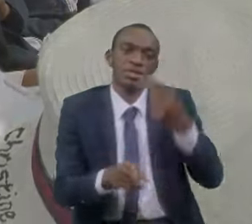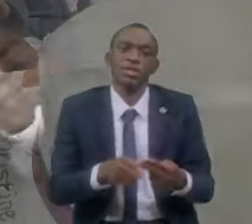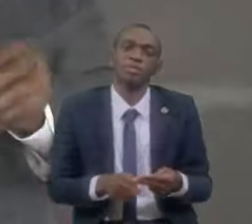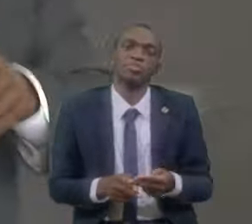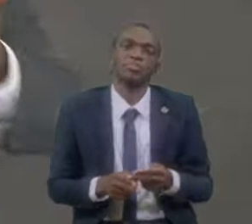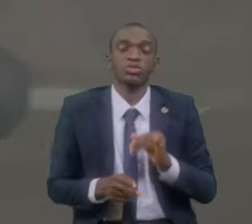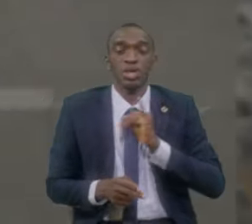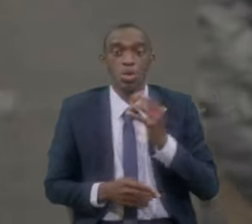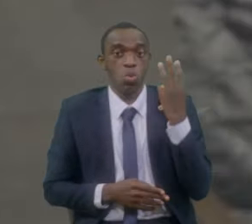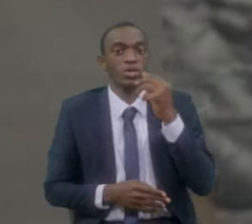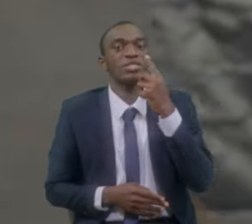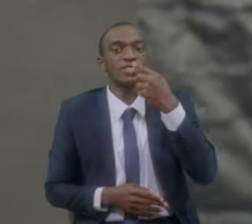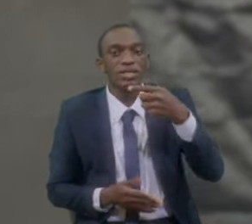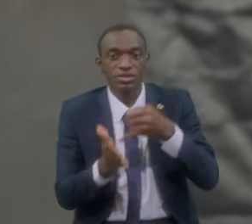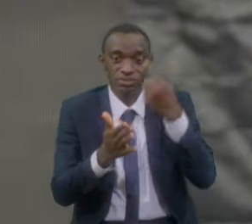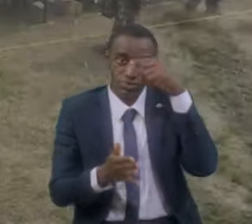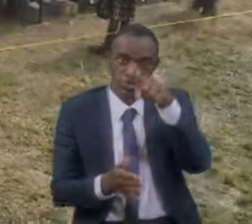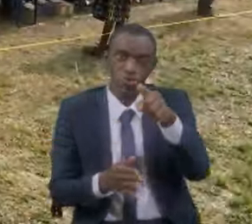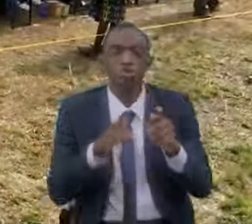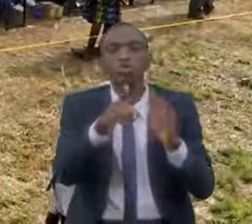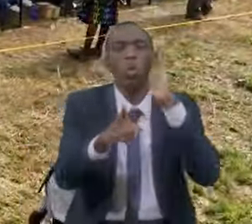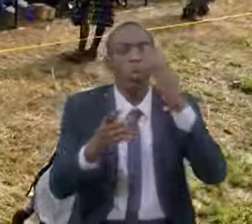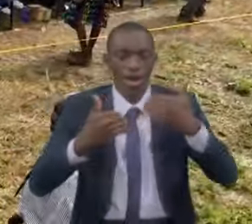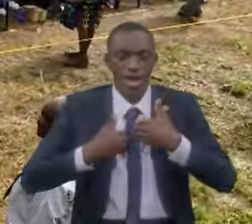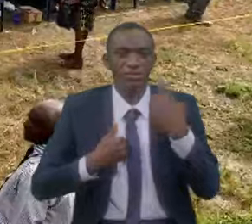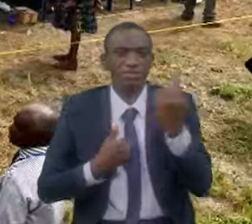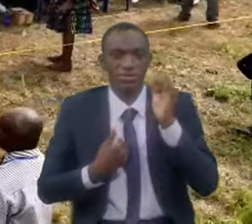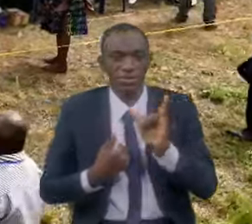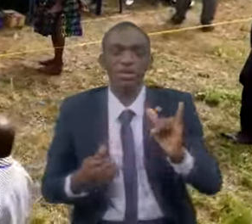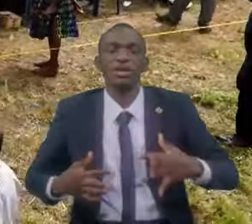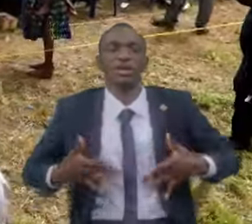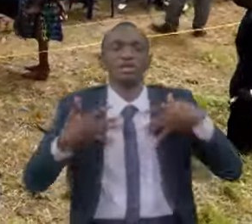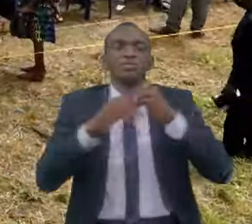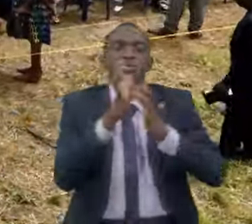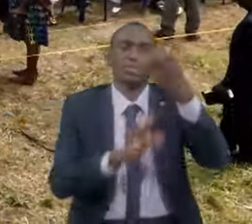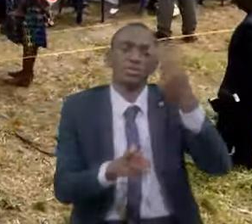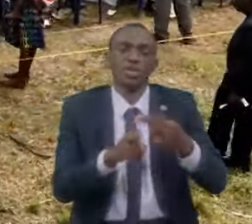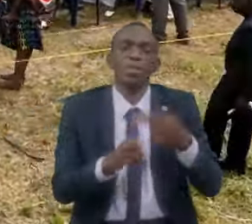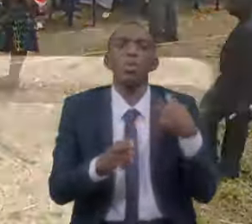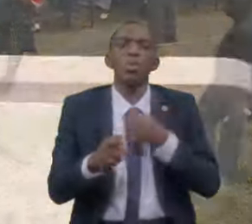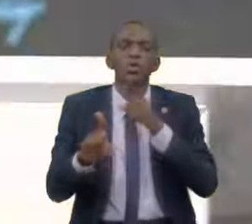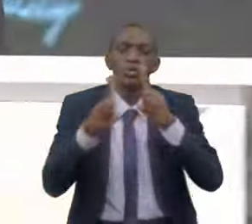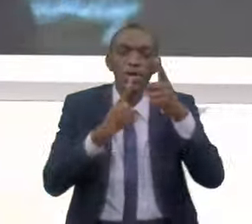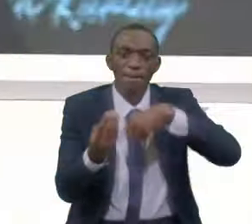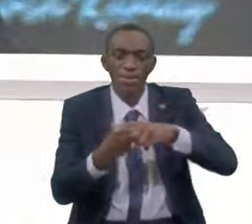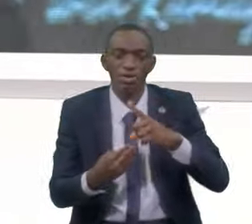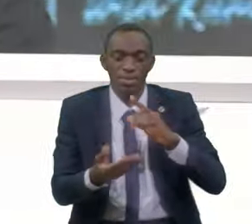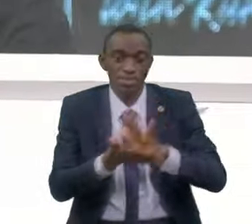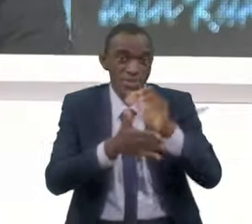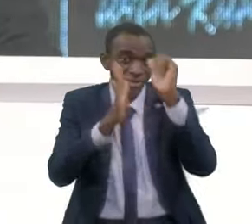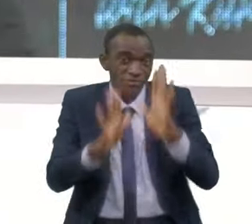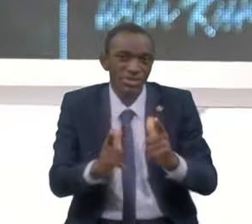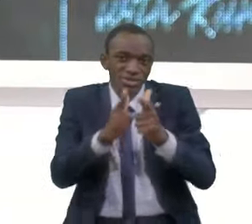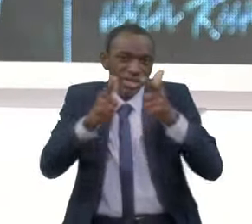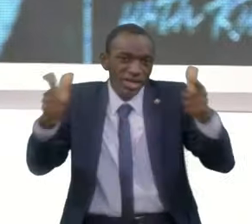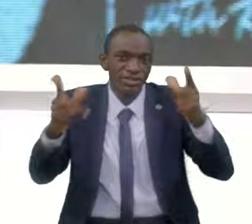will have eternal life. We're talking of the believer's great victory through